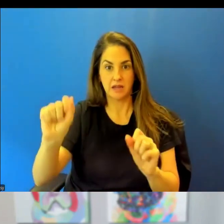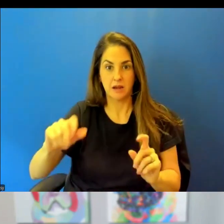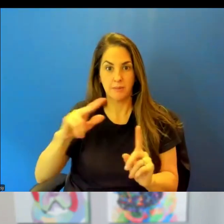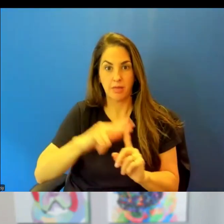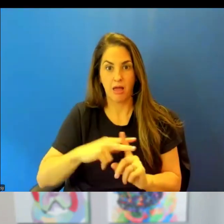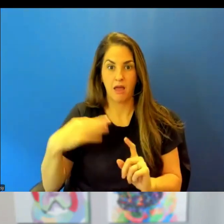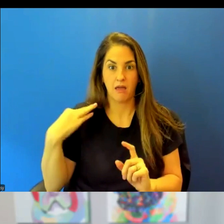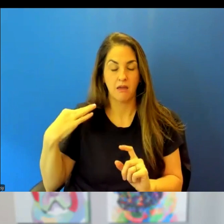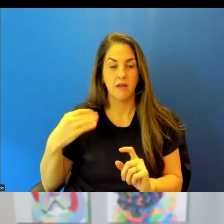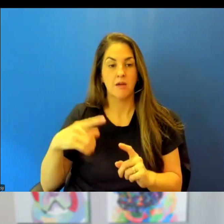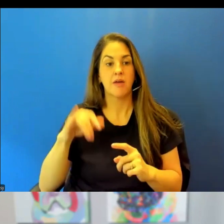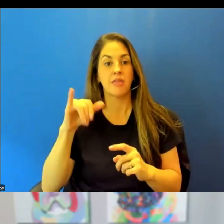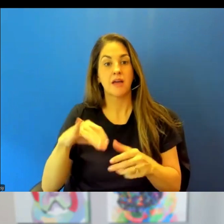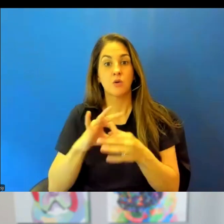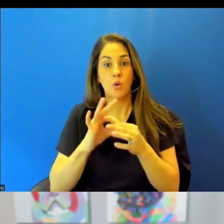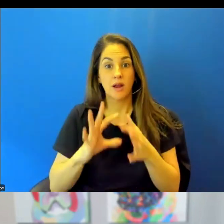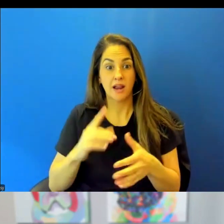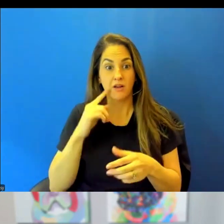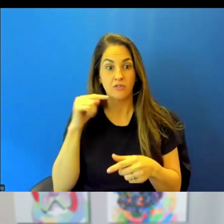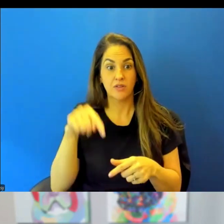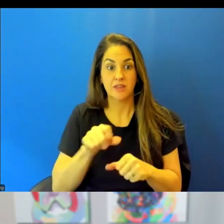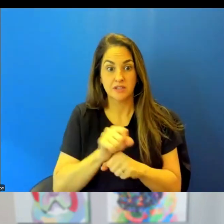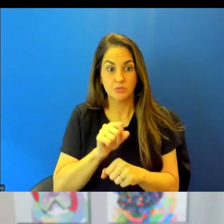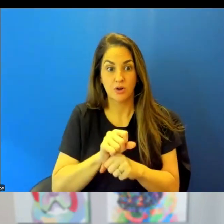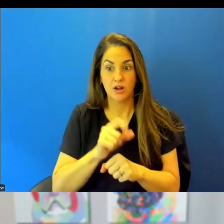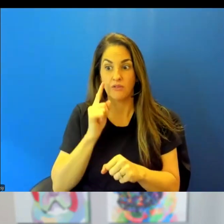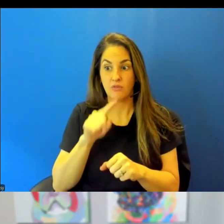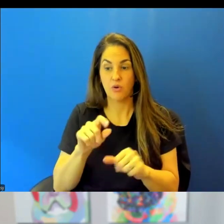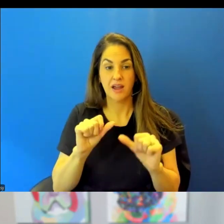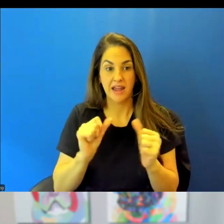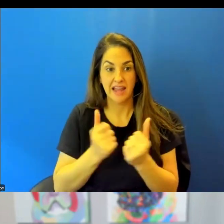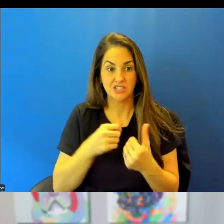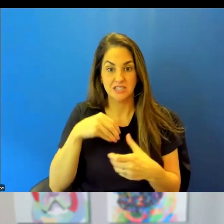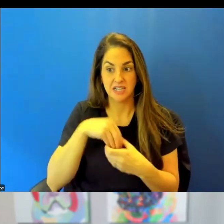to be the coordinator for this work for agency